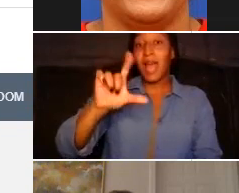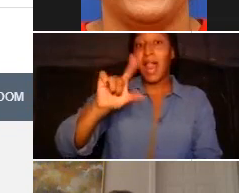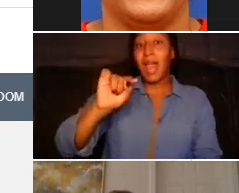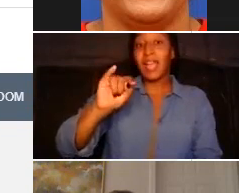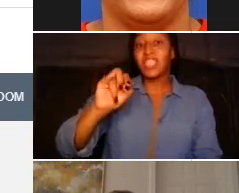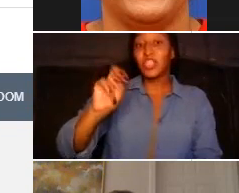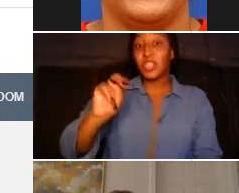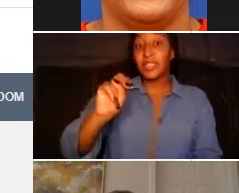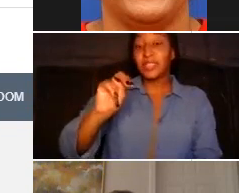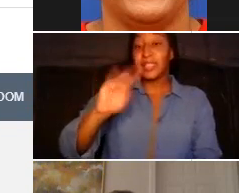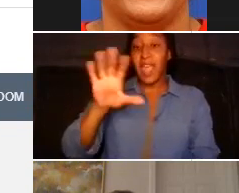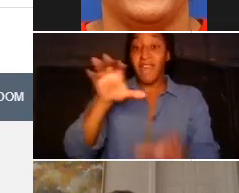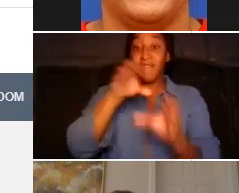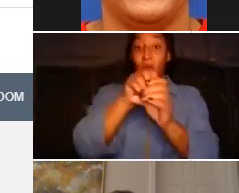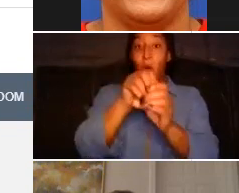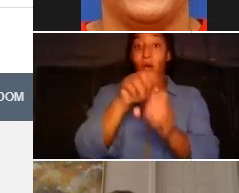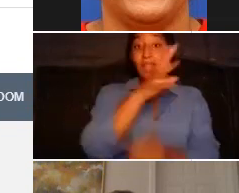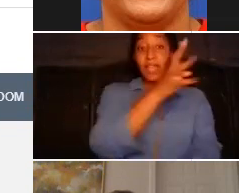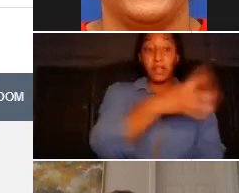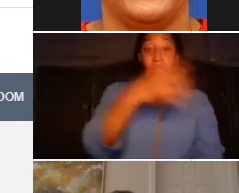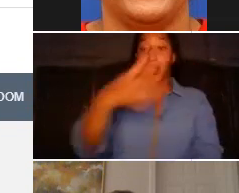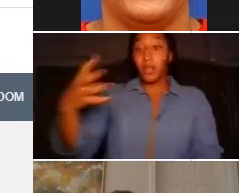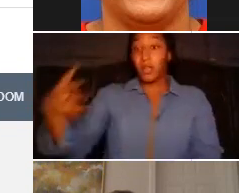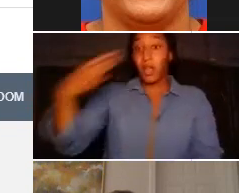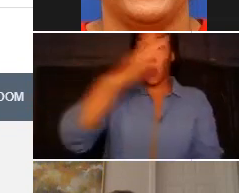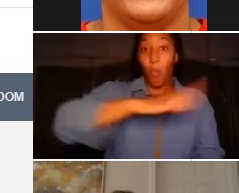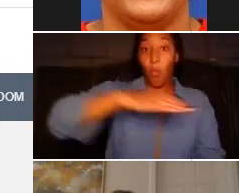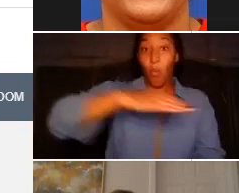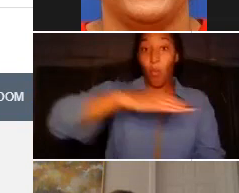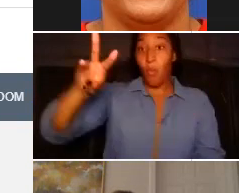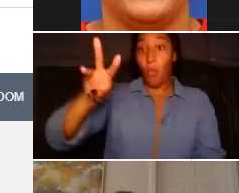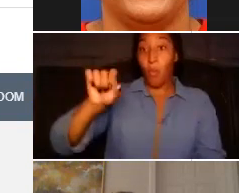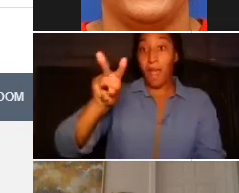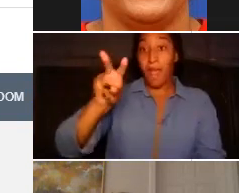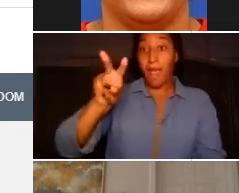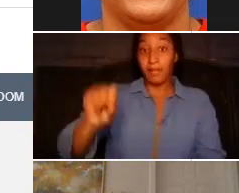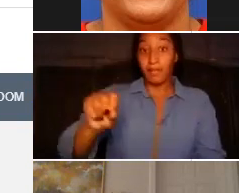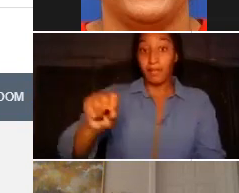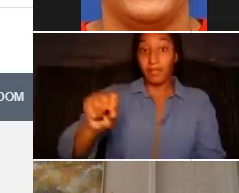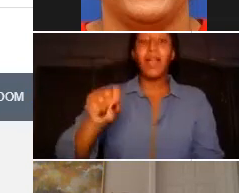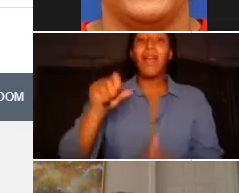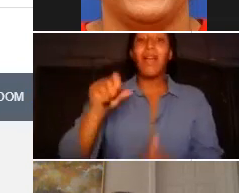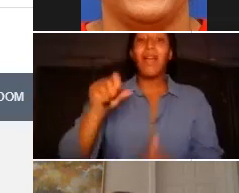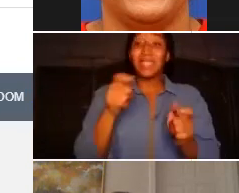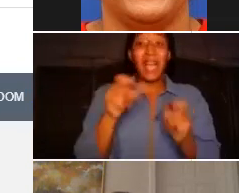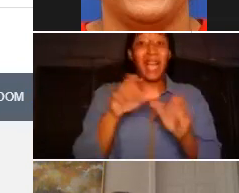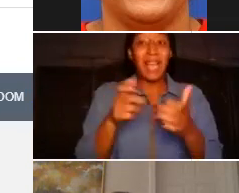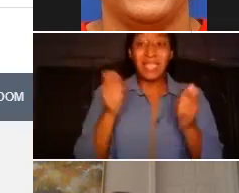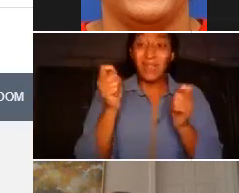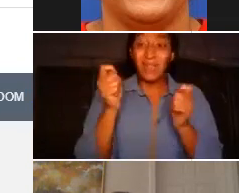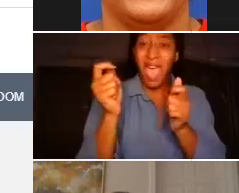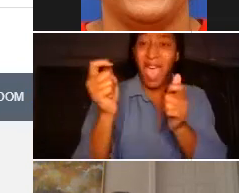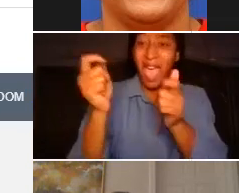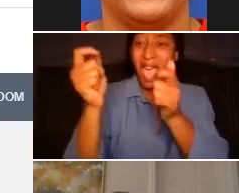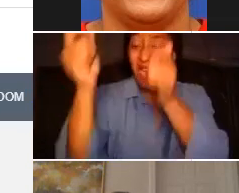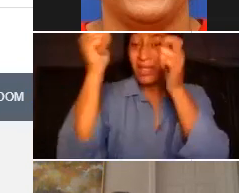want you to kind of think back now. I mean, I know this class has gone by so quickly because actually, when you think about it, this is